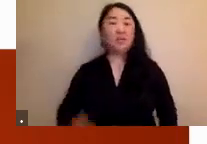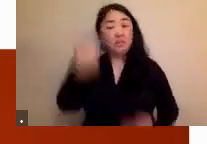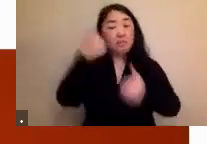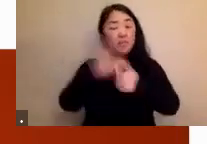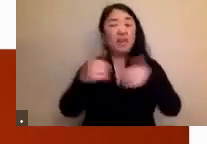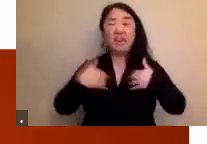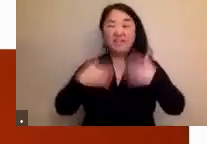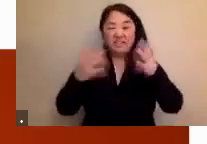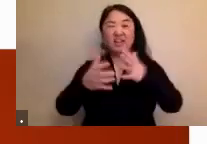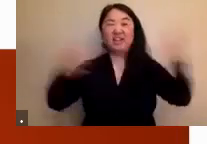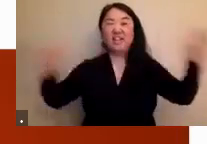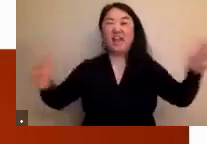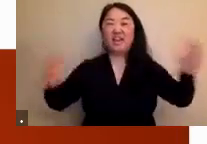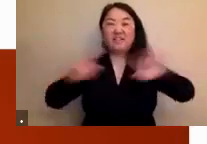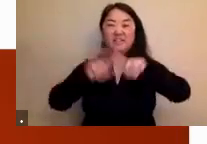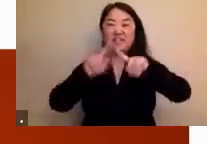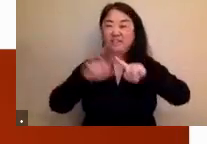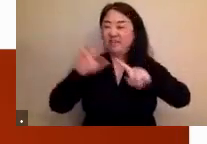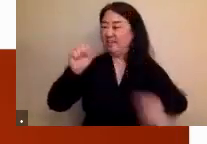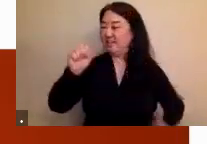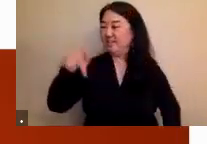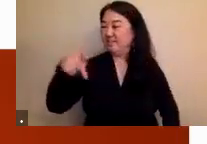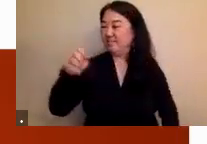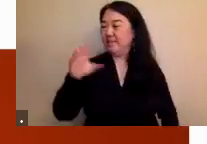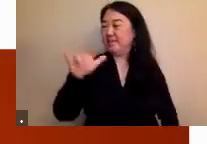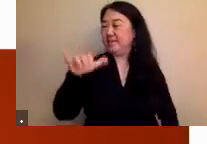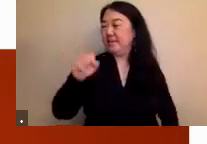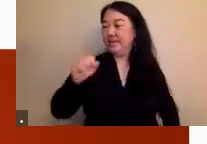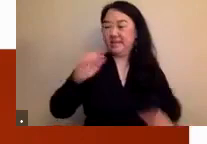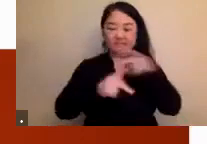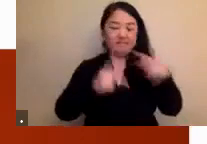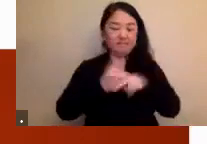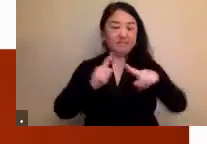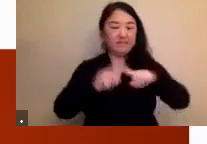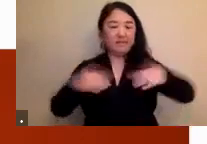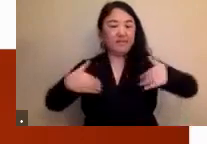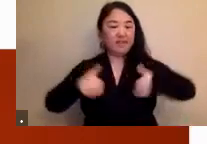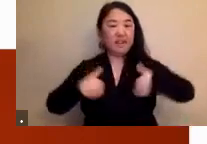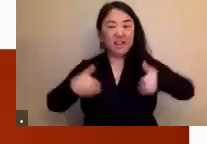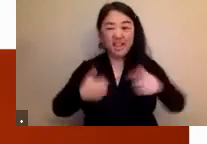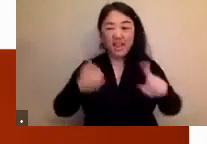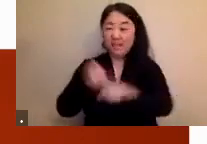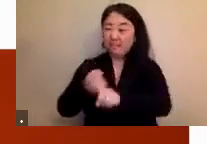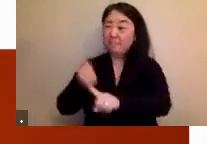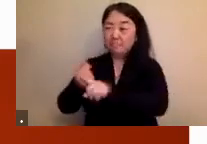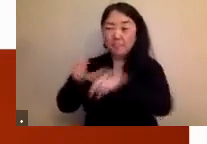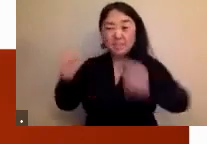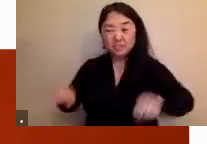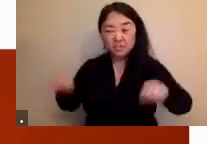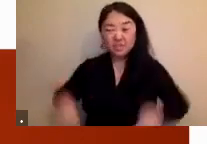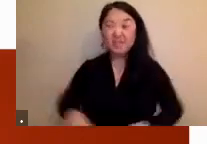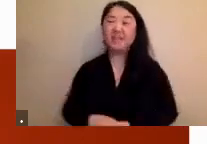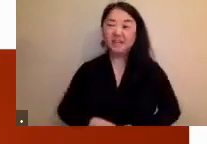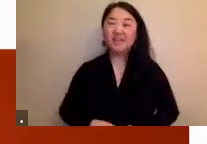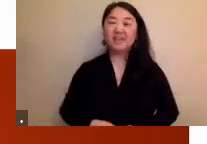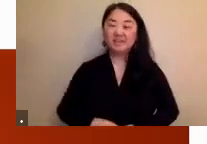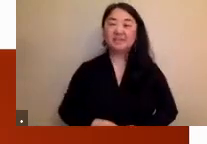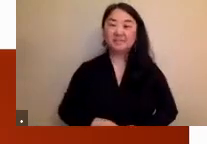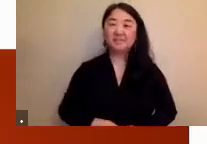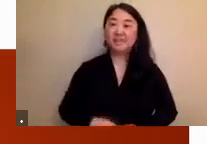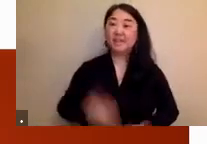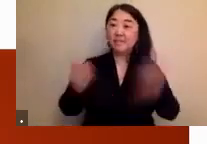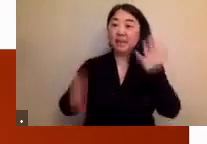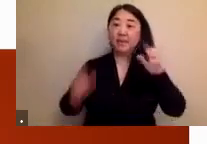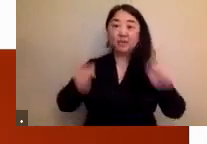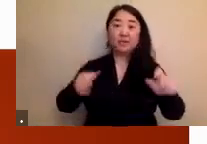species of wildlife that could be potentially impacted and could potentially hurt